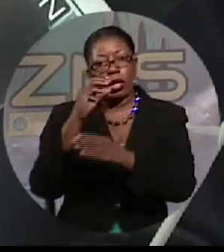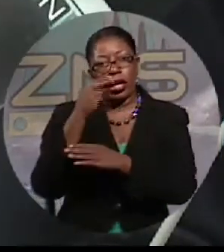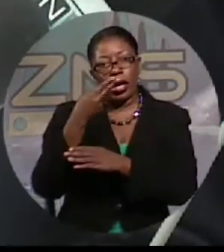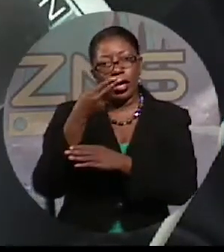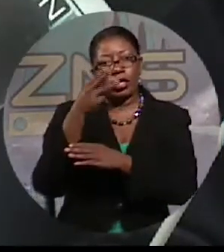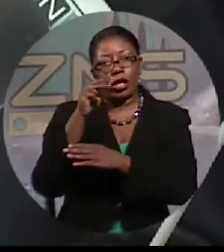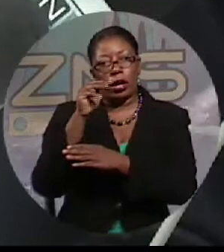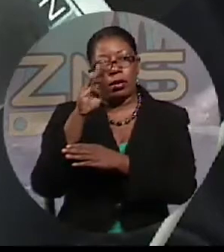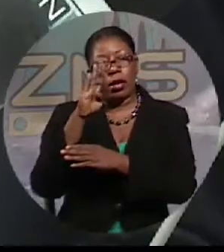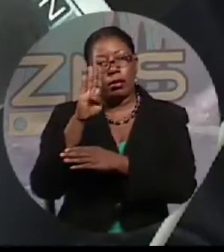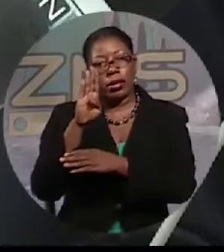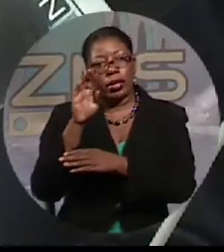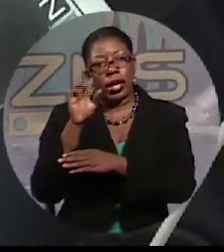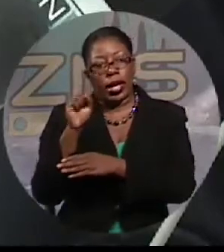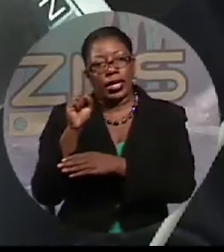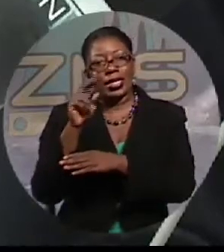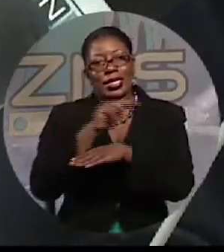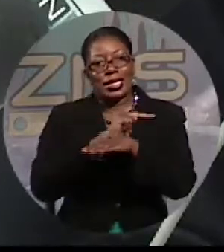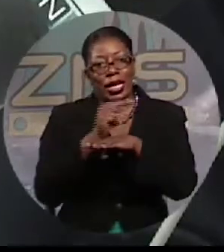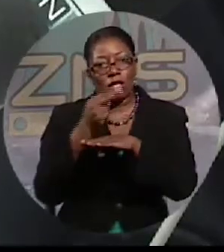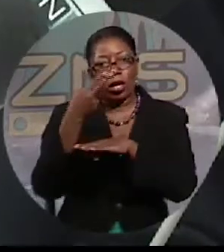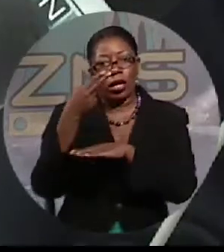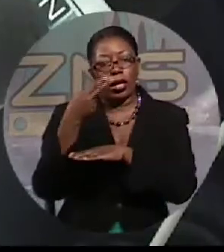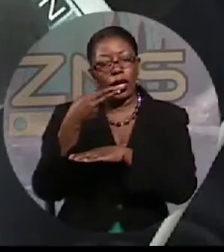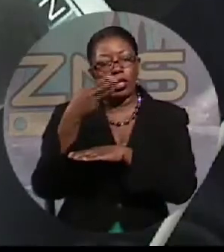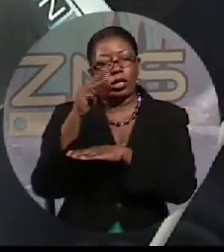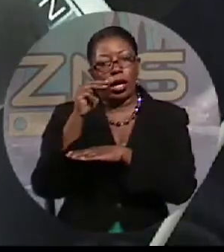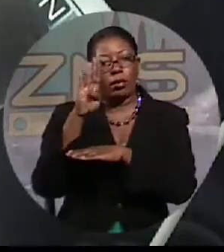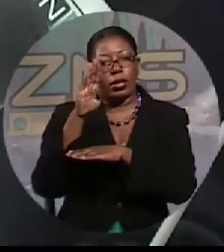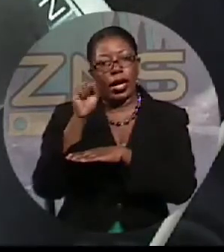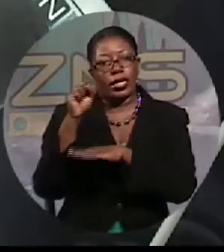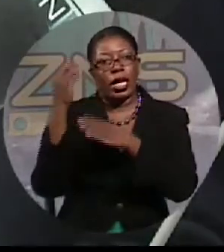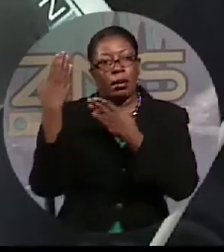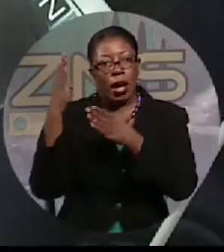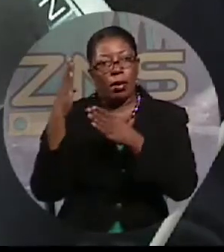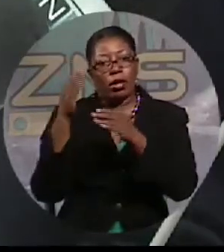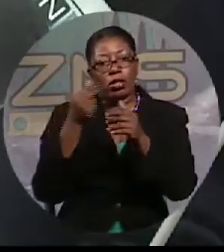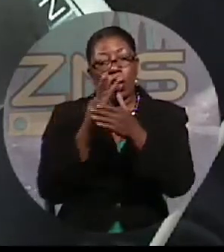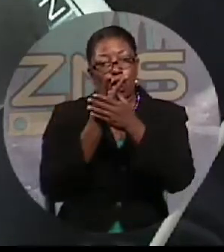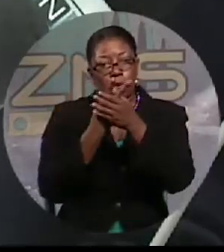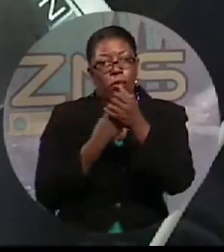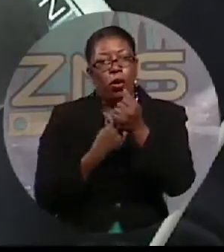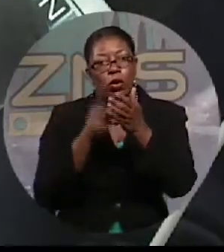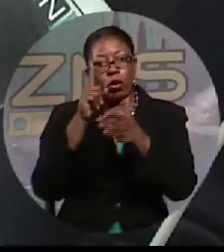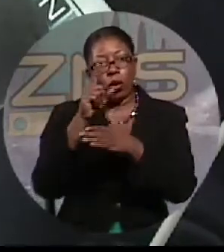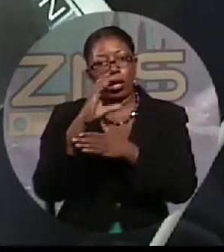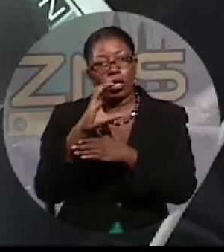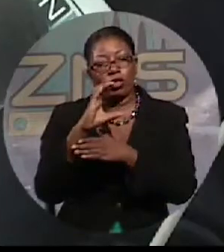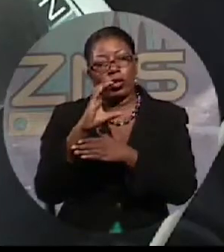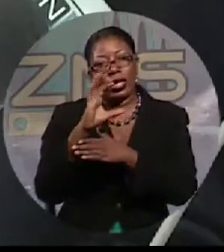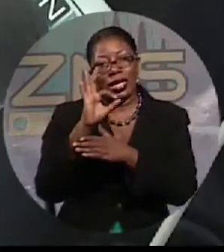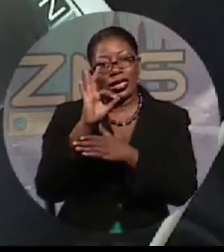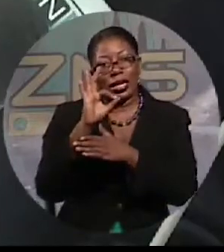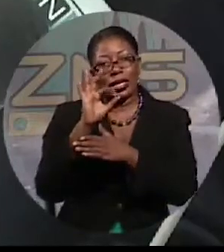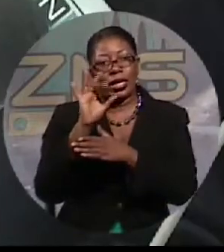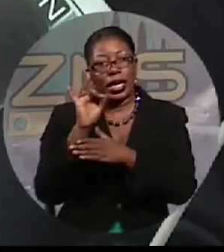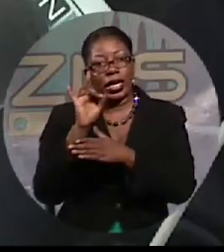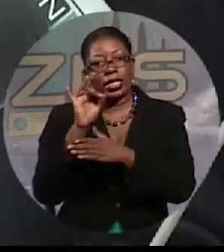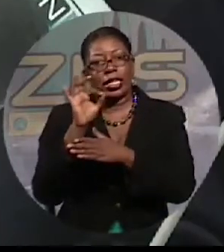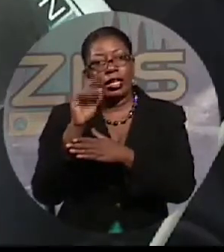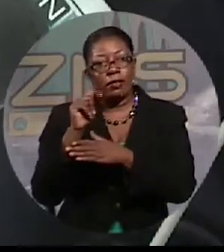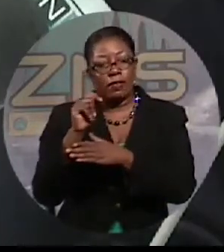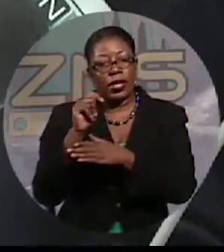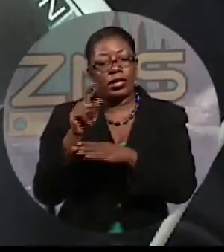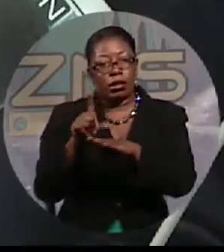HMBS Nassau and the HMBS Bahamas, each of which are 198 feet in length and which